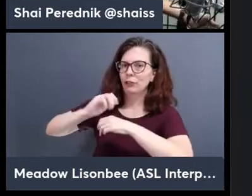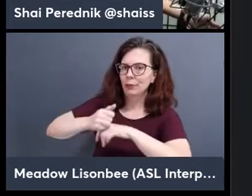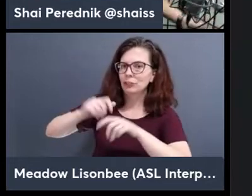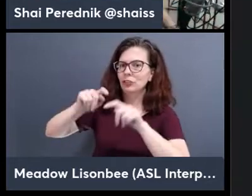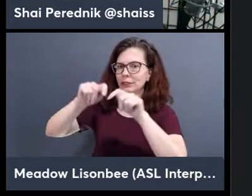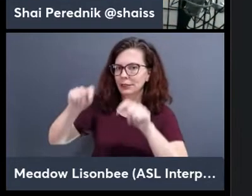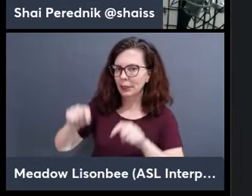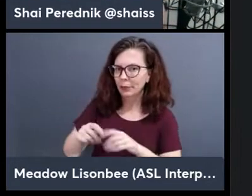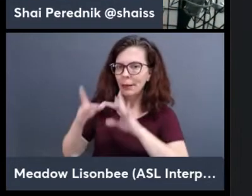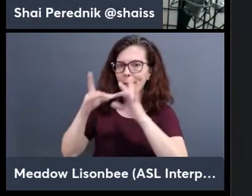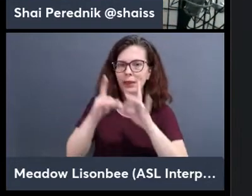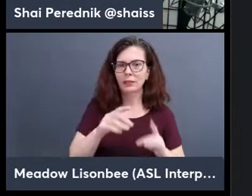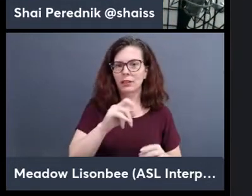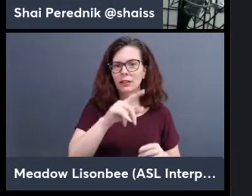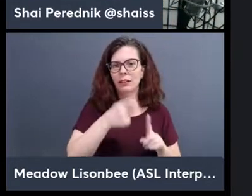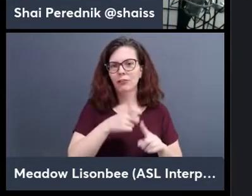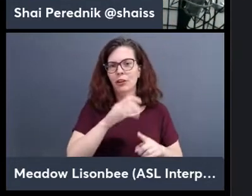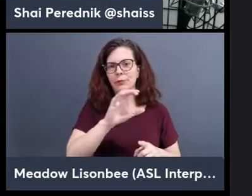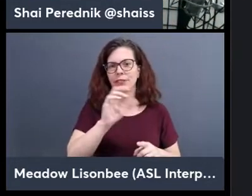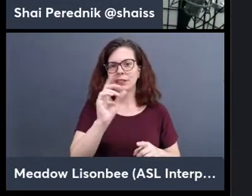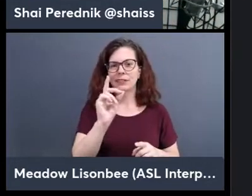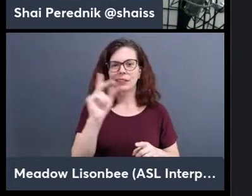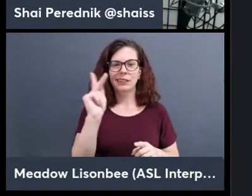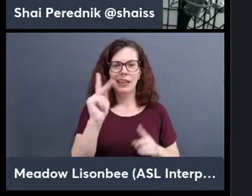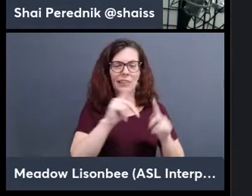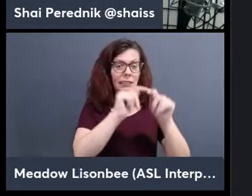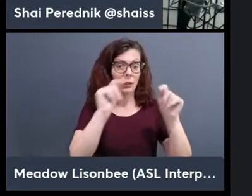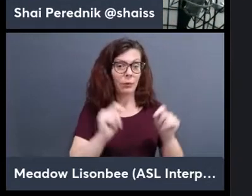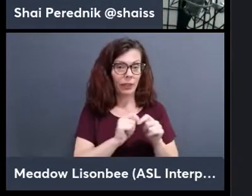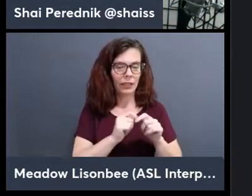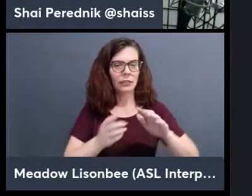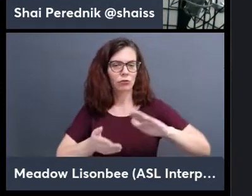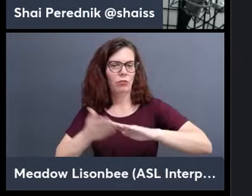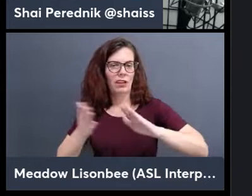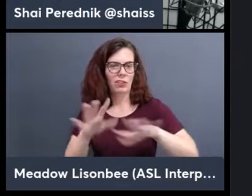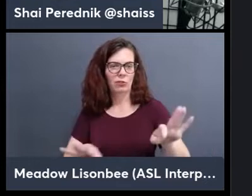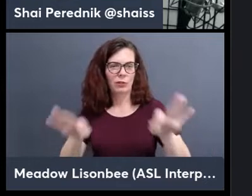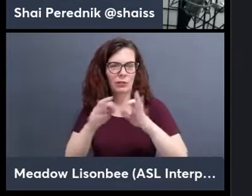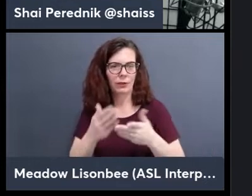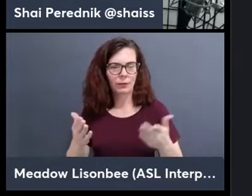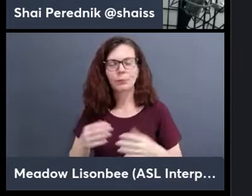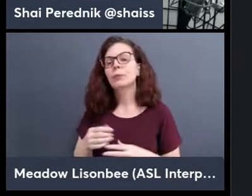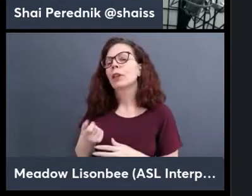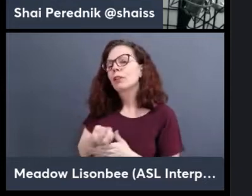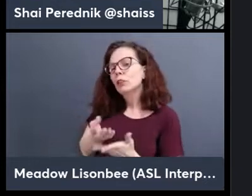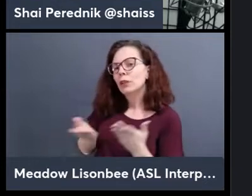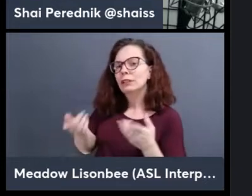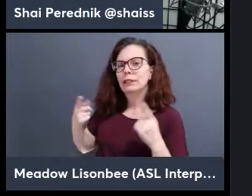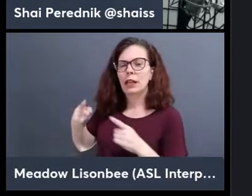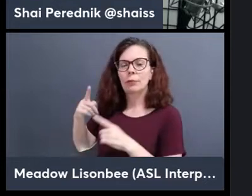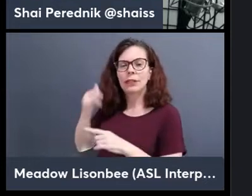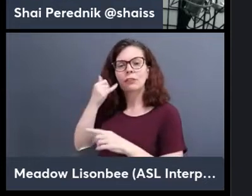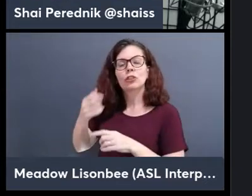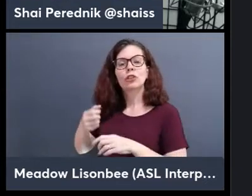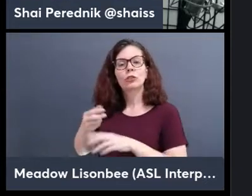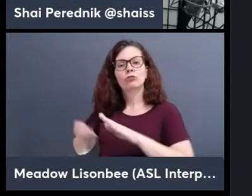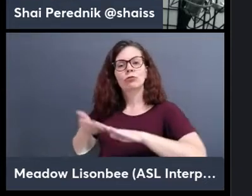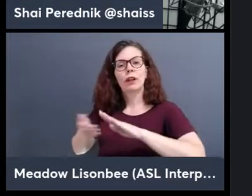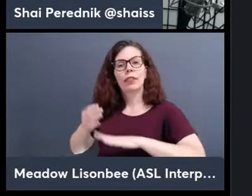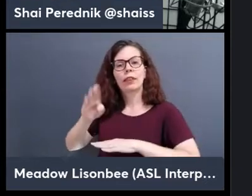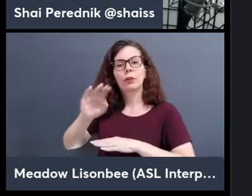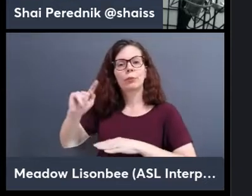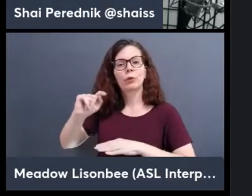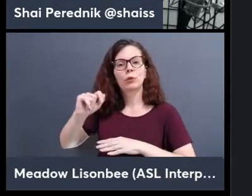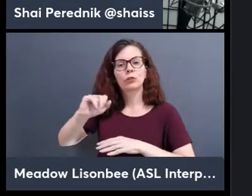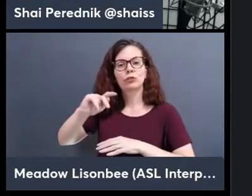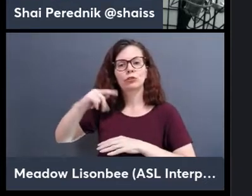template. And it's starting to roll out those critical things there. There's a couple other things that happen when you run the bootstrap function within Cloud Development